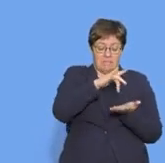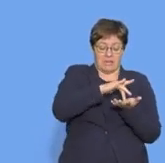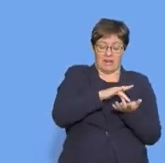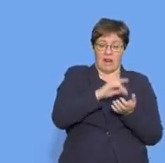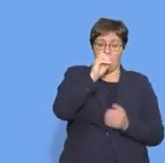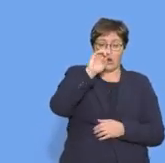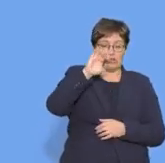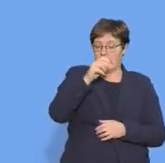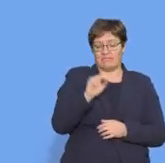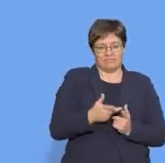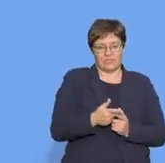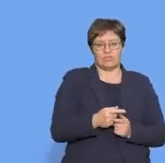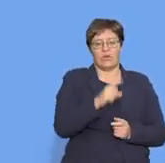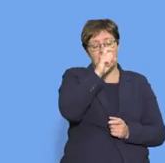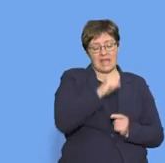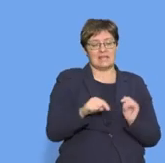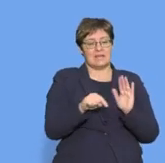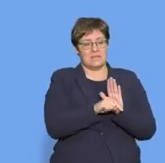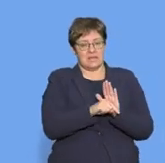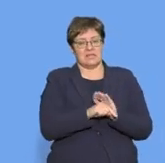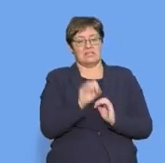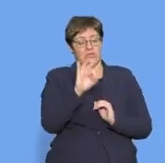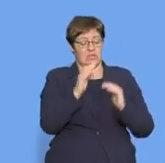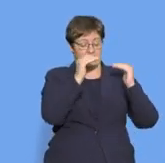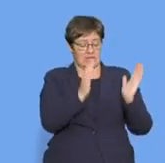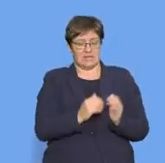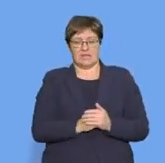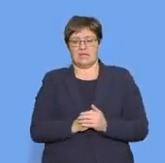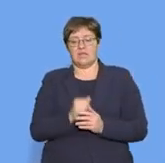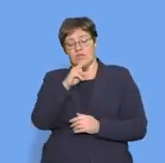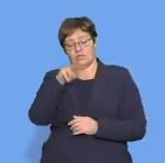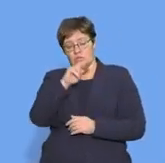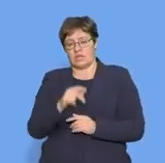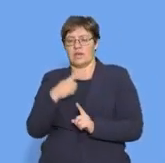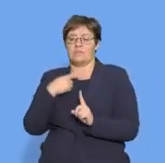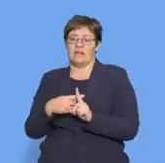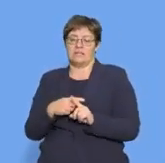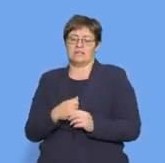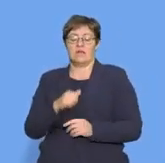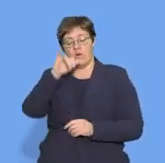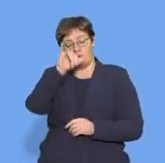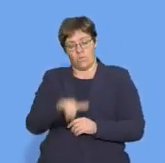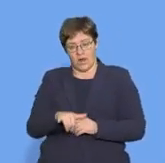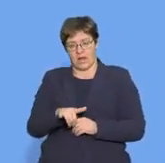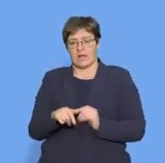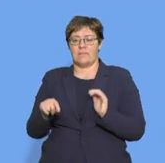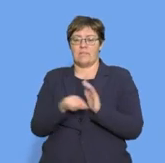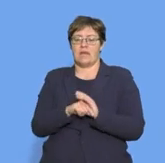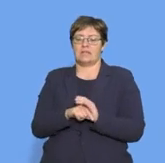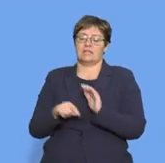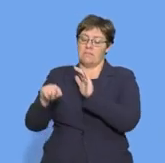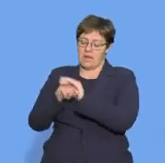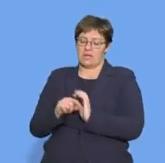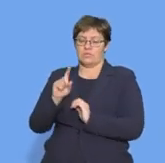right? And then it's x minus 3 all squared plus y